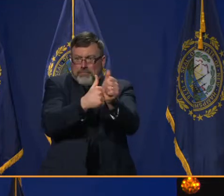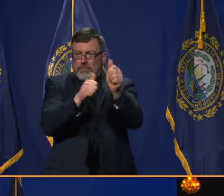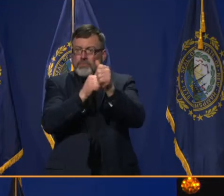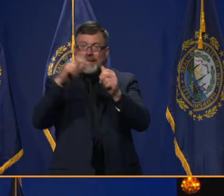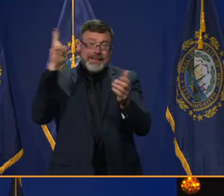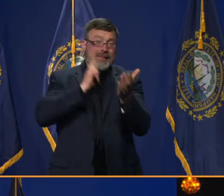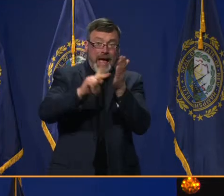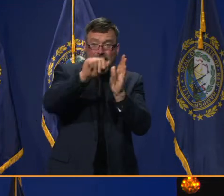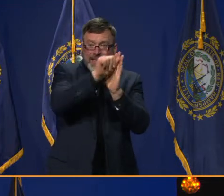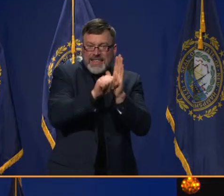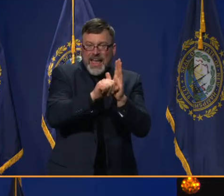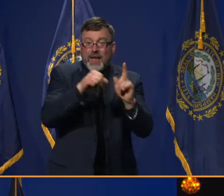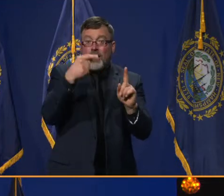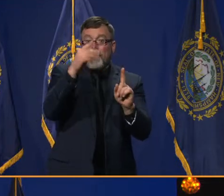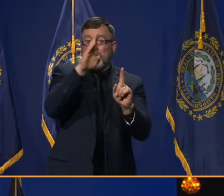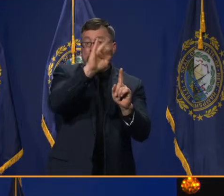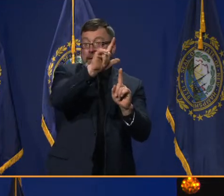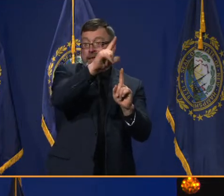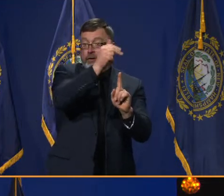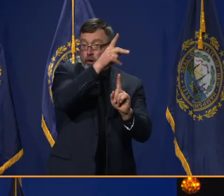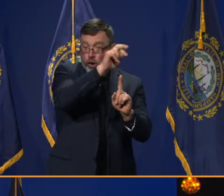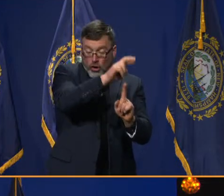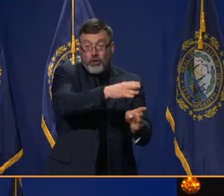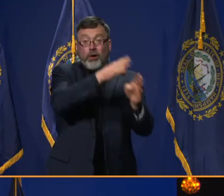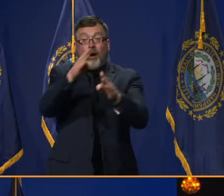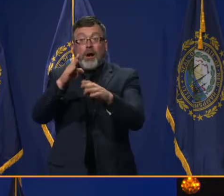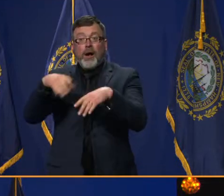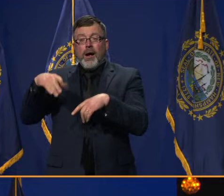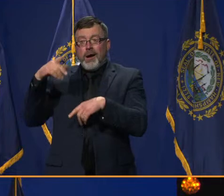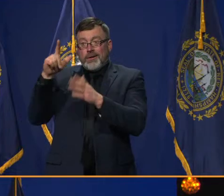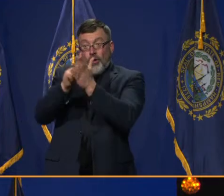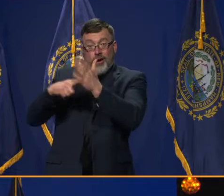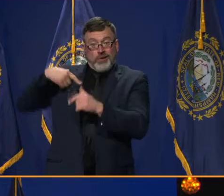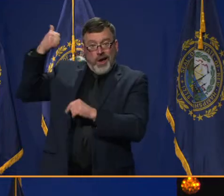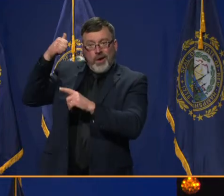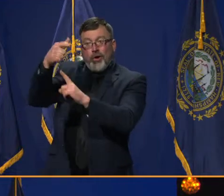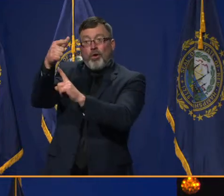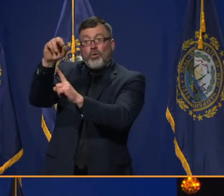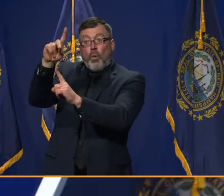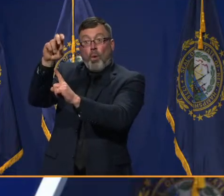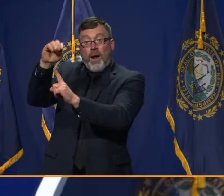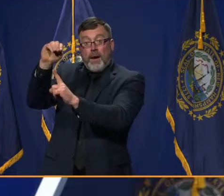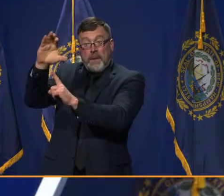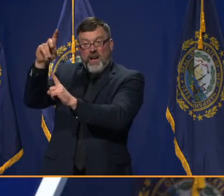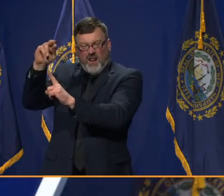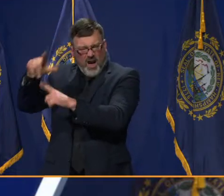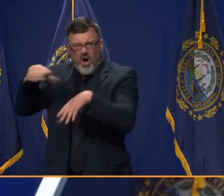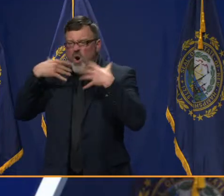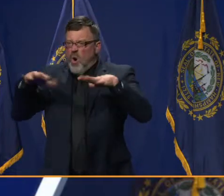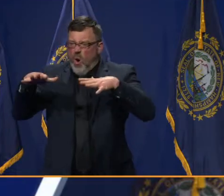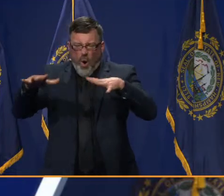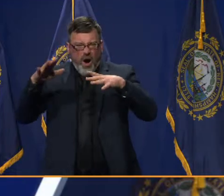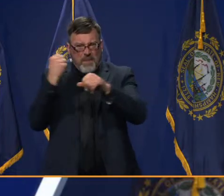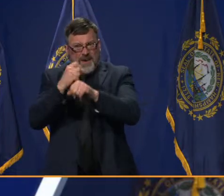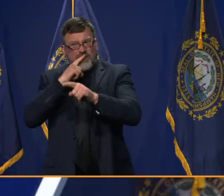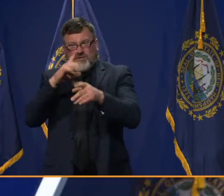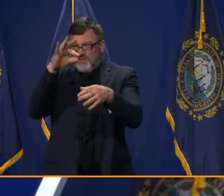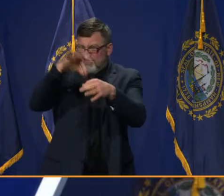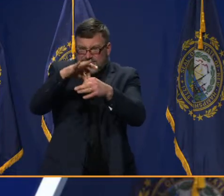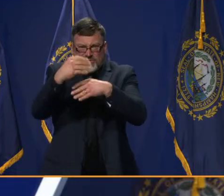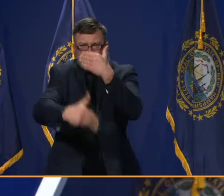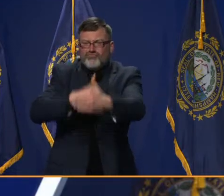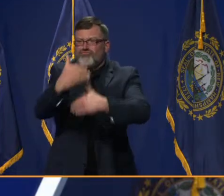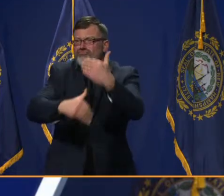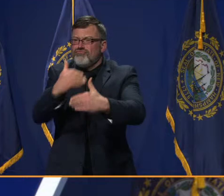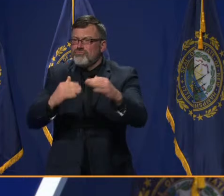Gordon MacDonald for ensuring New Hampshire's elections went off exactly as we needed them to, with integrity and accountability.